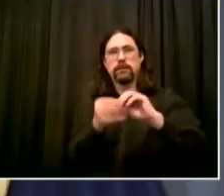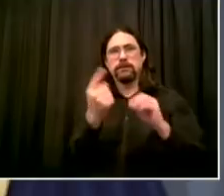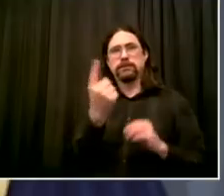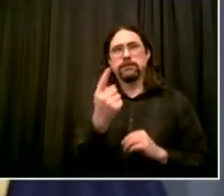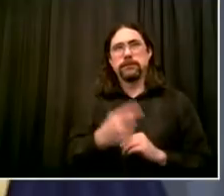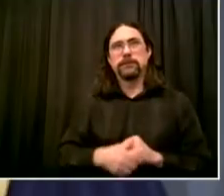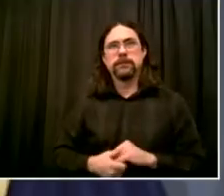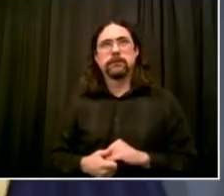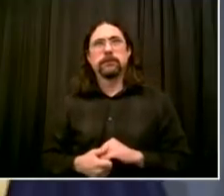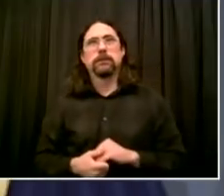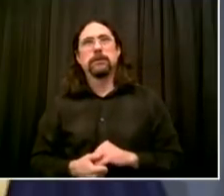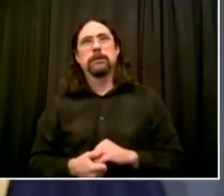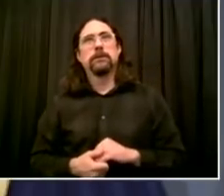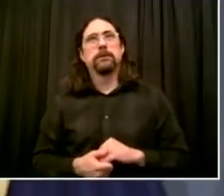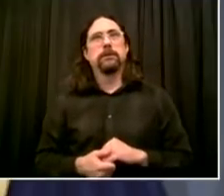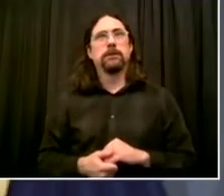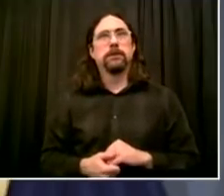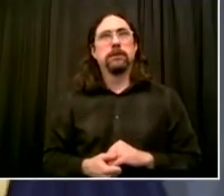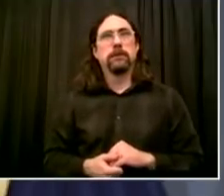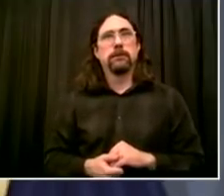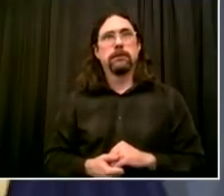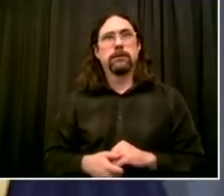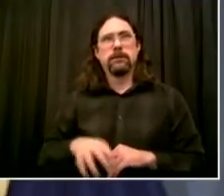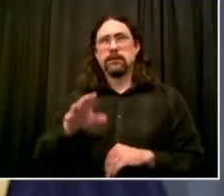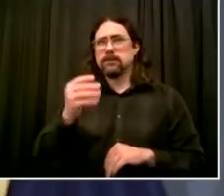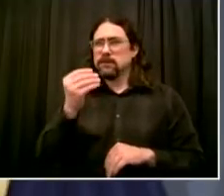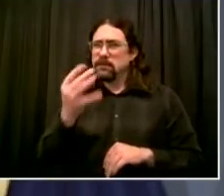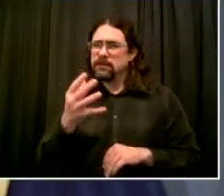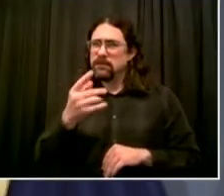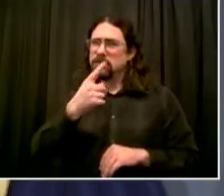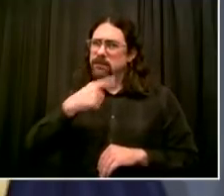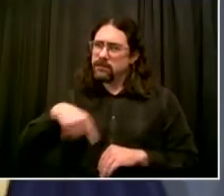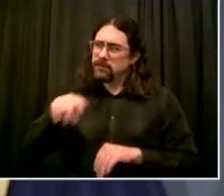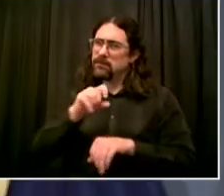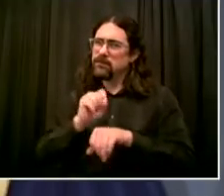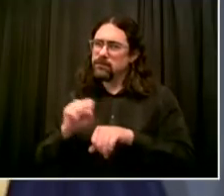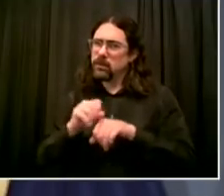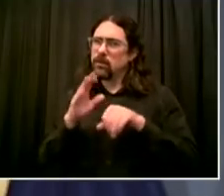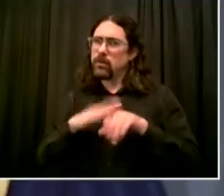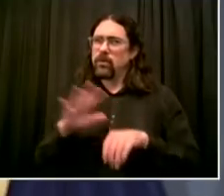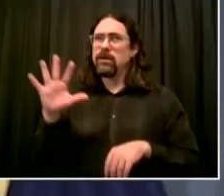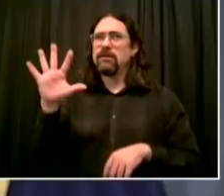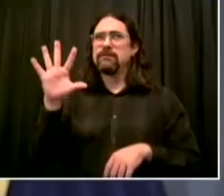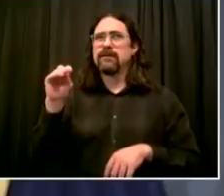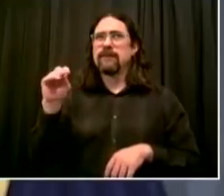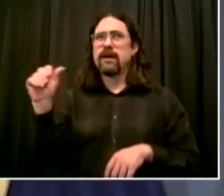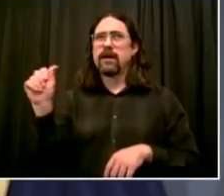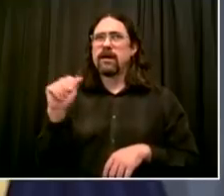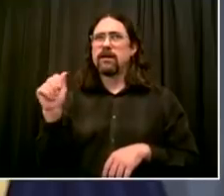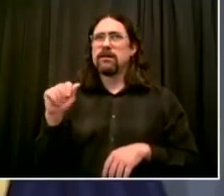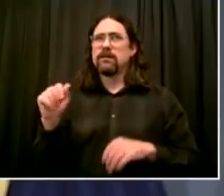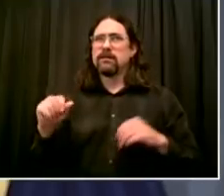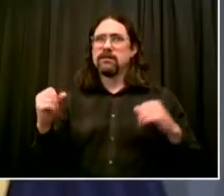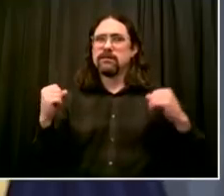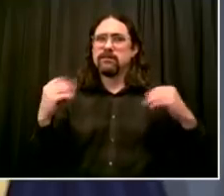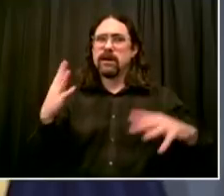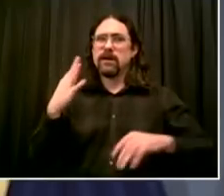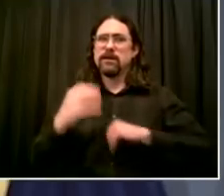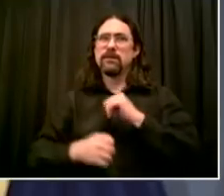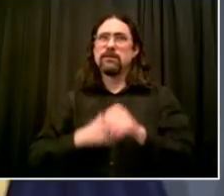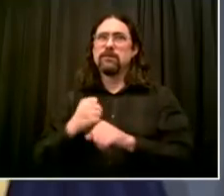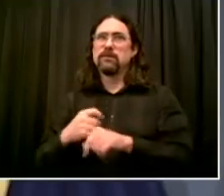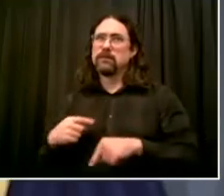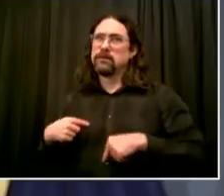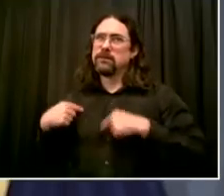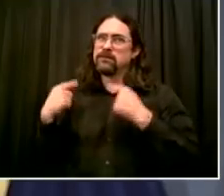So I know everyone wants to see the moment. The moment is powerful, but I also think it's important to look at the years and years of work